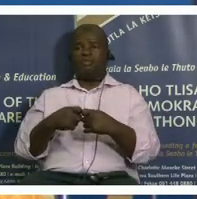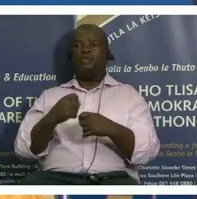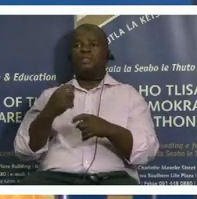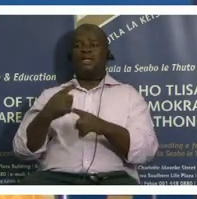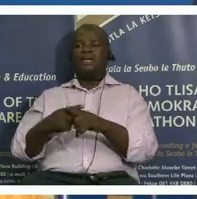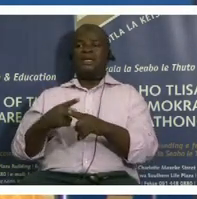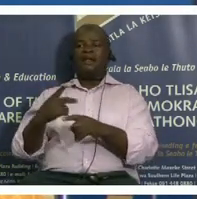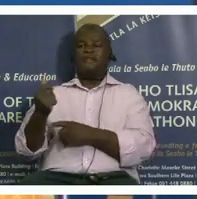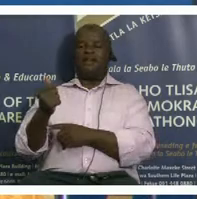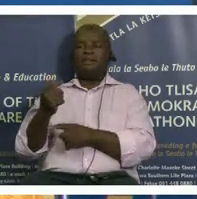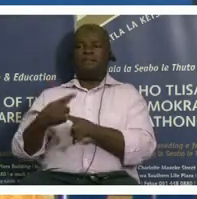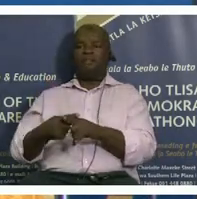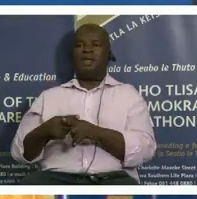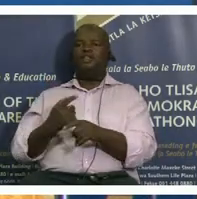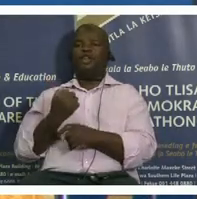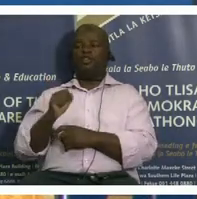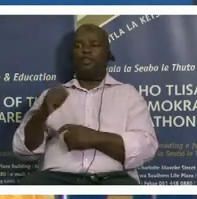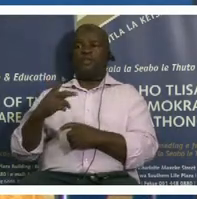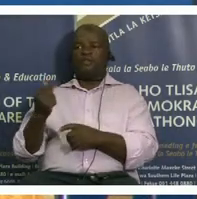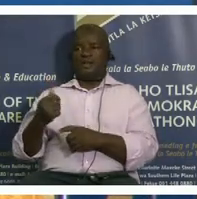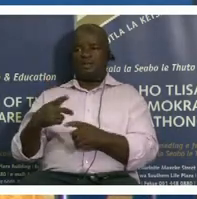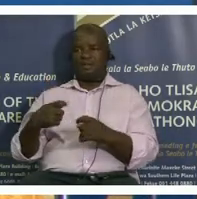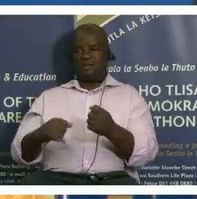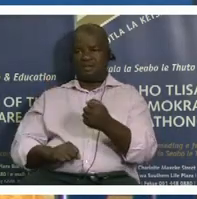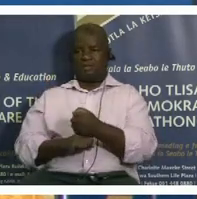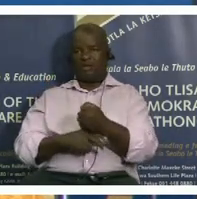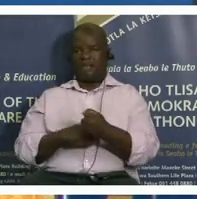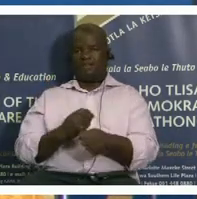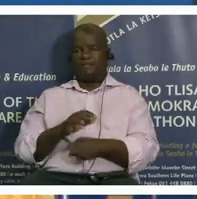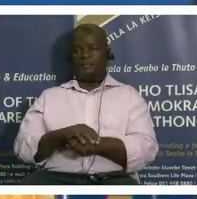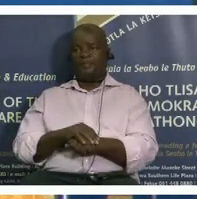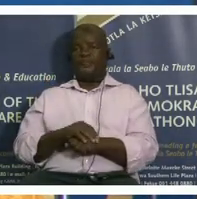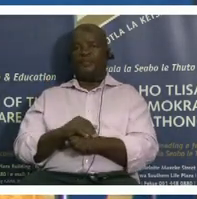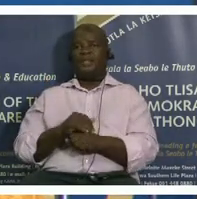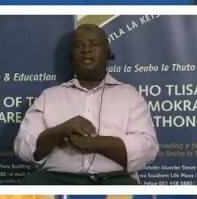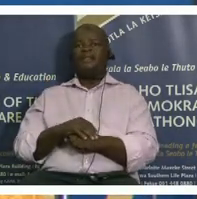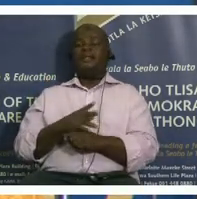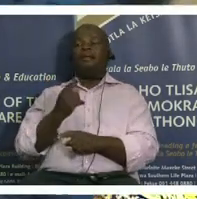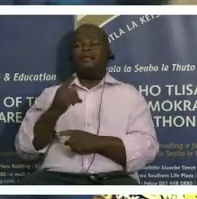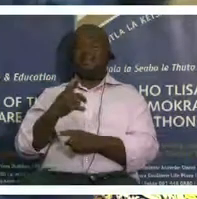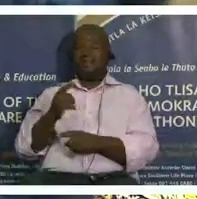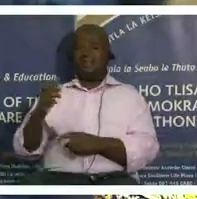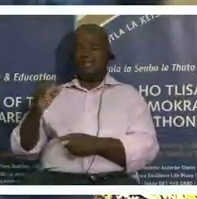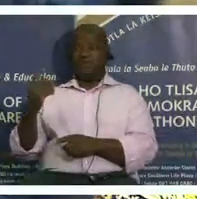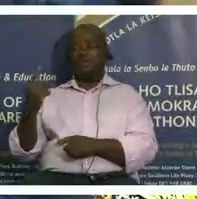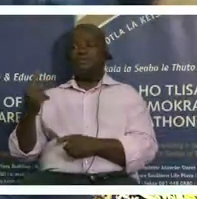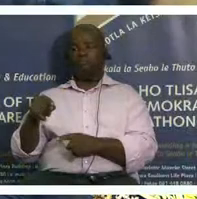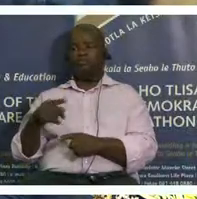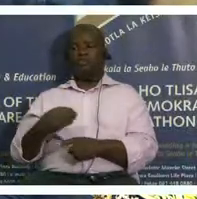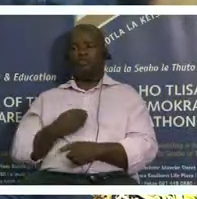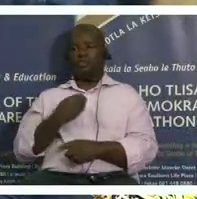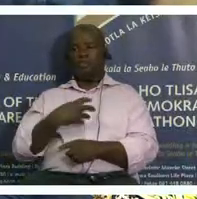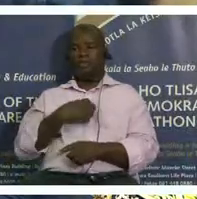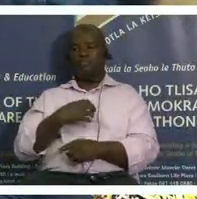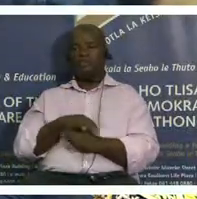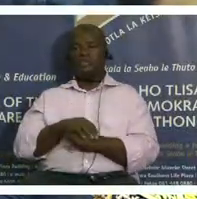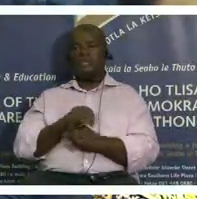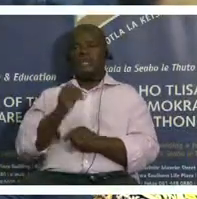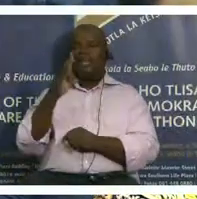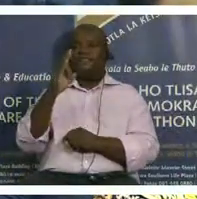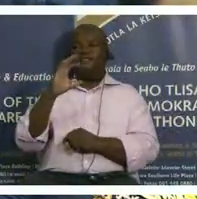support, of which 472 were youth-owned. The Free State Development